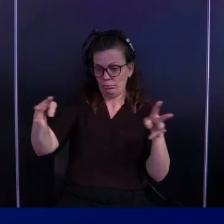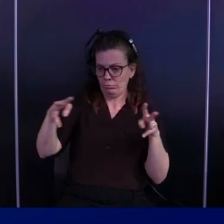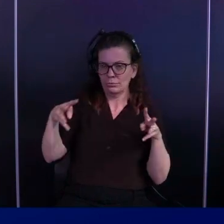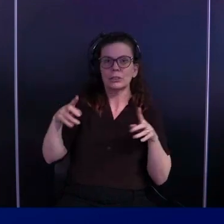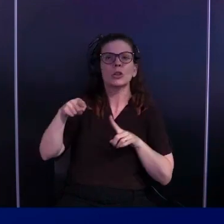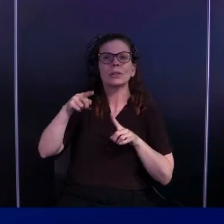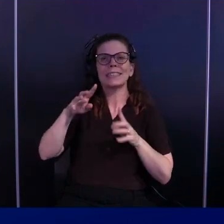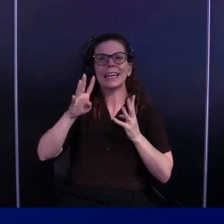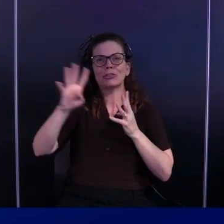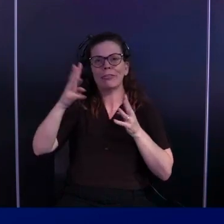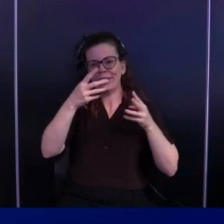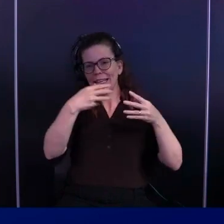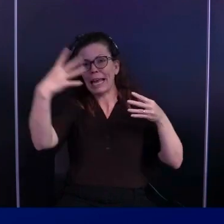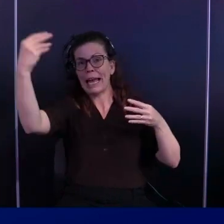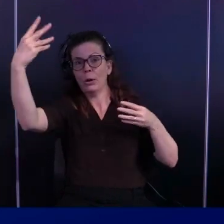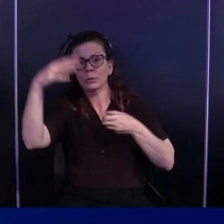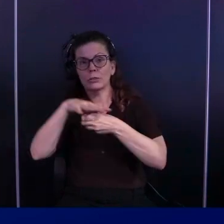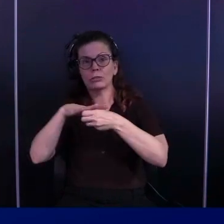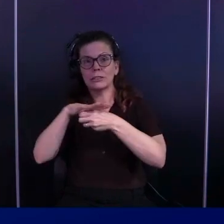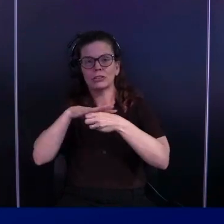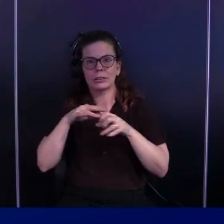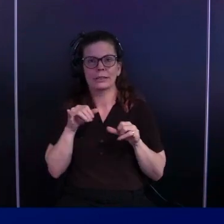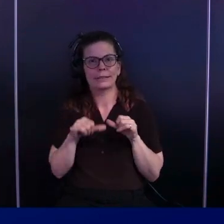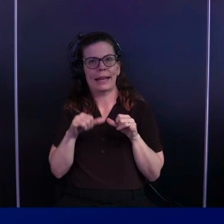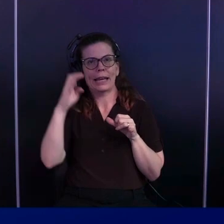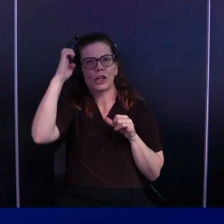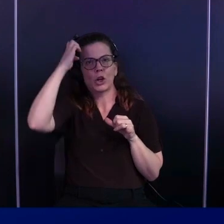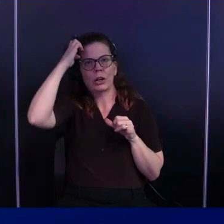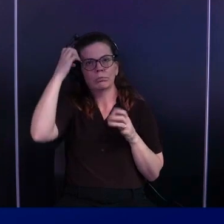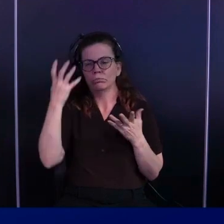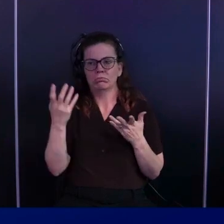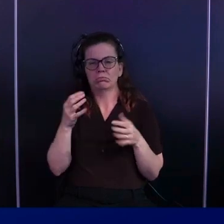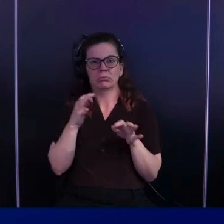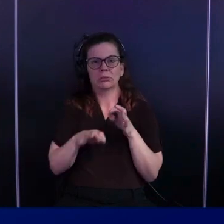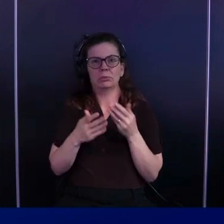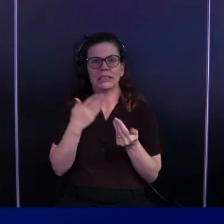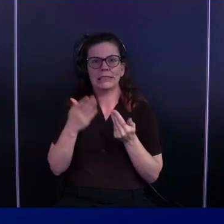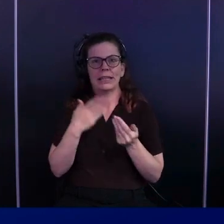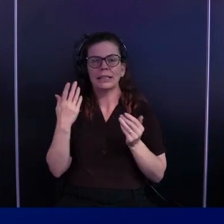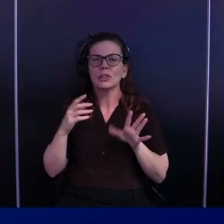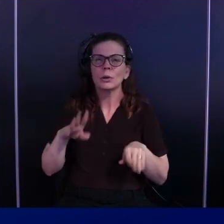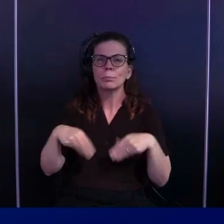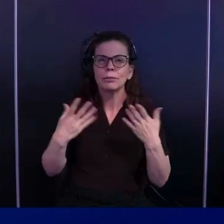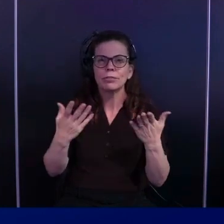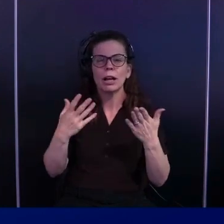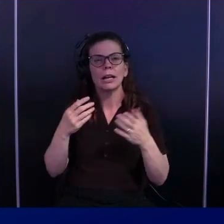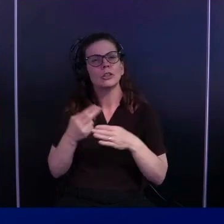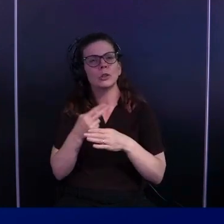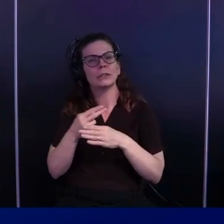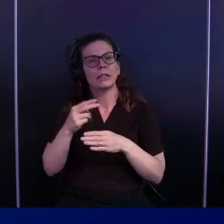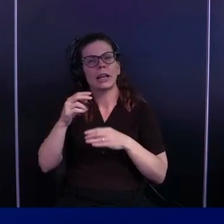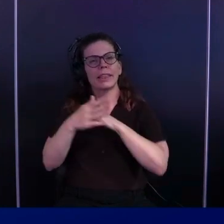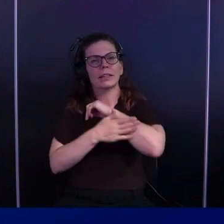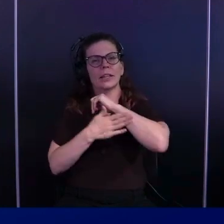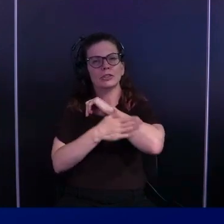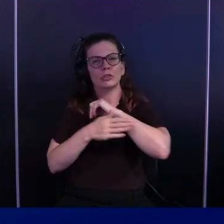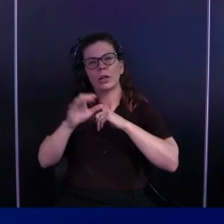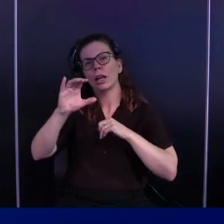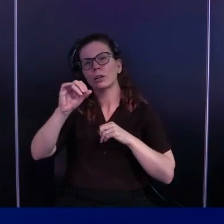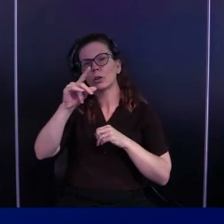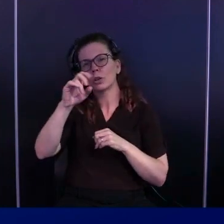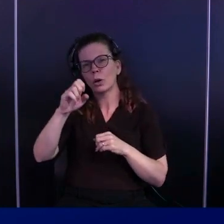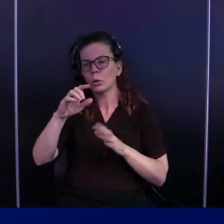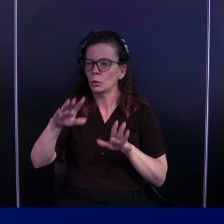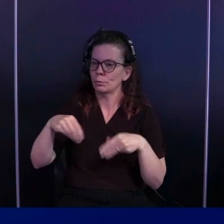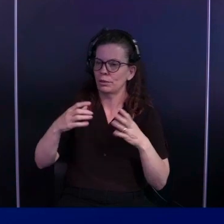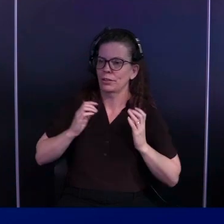goes out of that region stays in Europe. As simple as that. So we provide, kind of using country codes, we provide customers the ability to